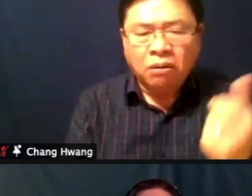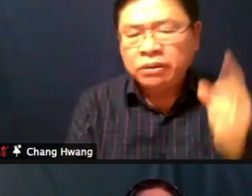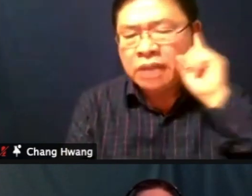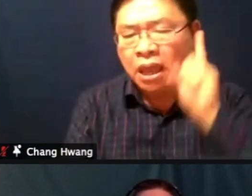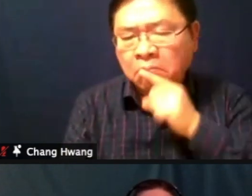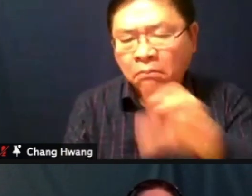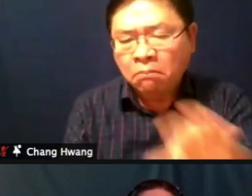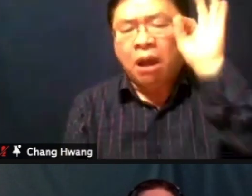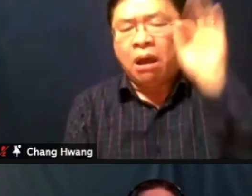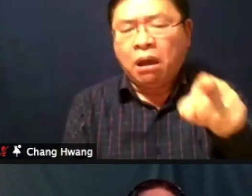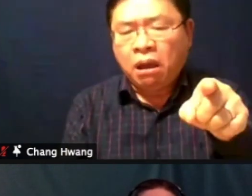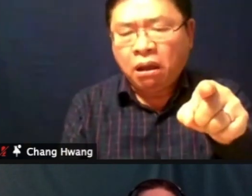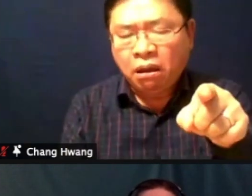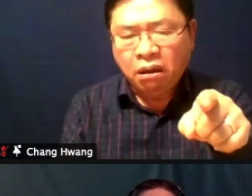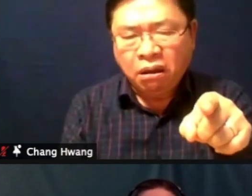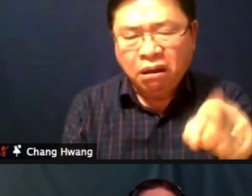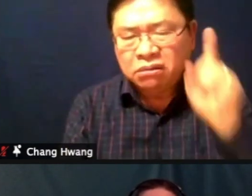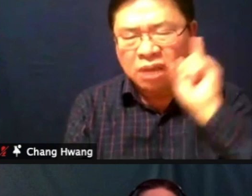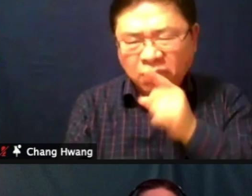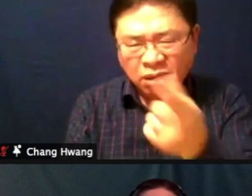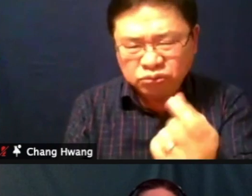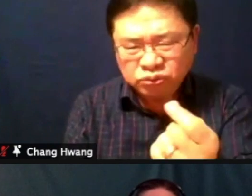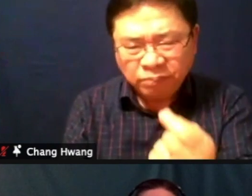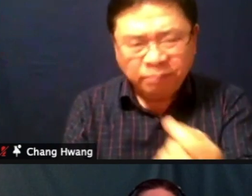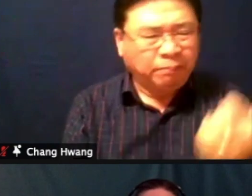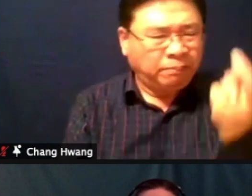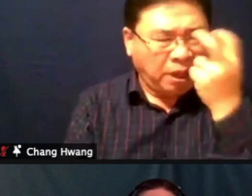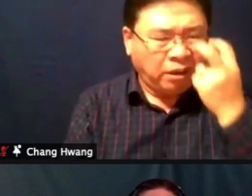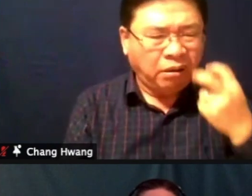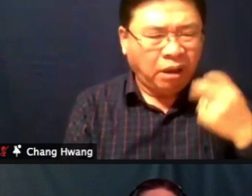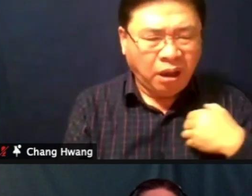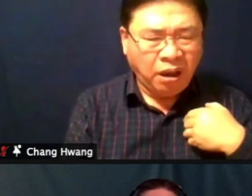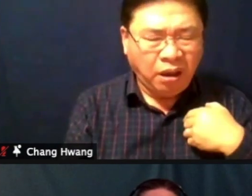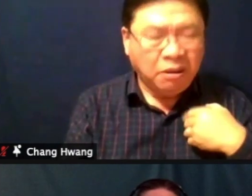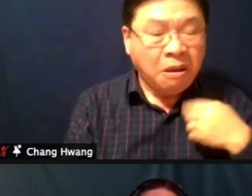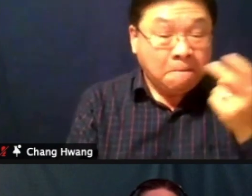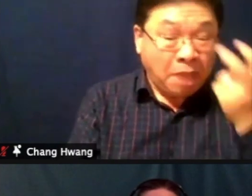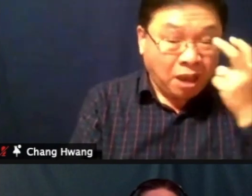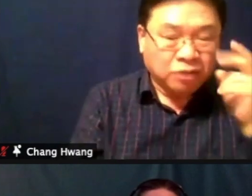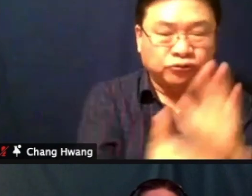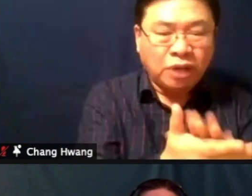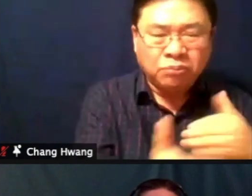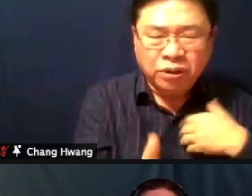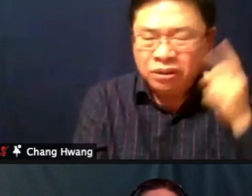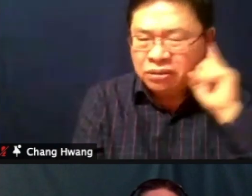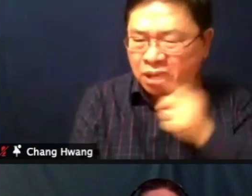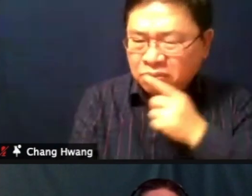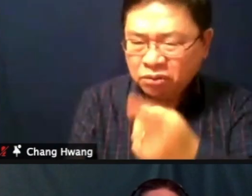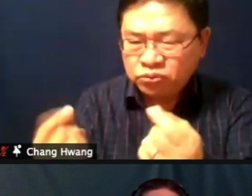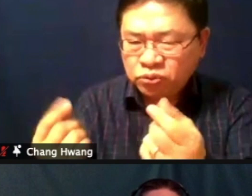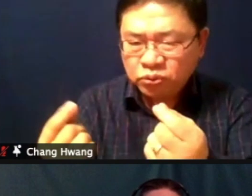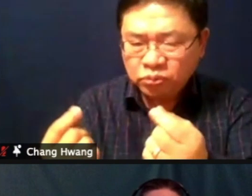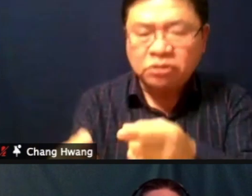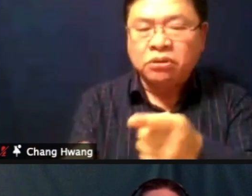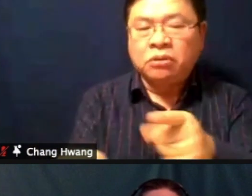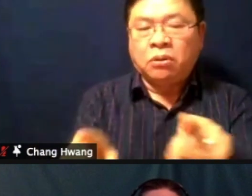That work continued as she then discovered that there were deaf people who needed to be educated as well. Just